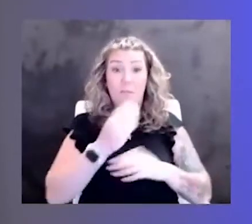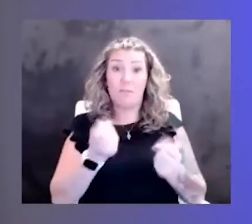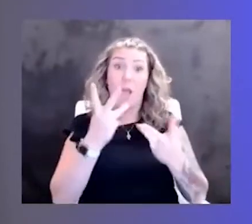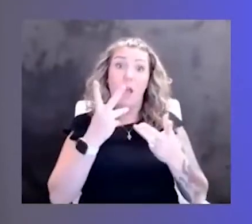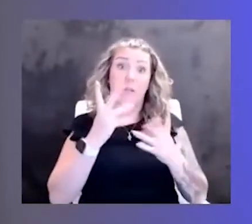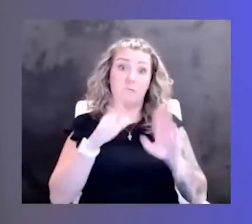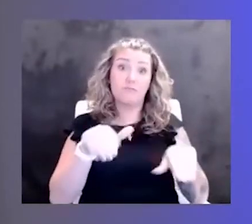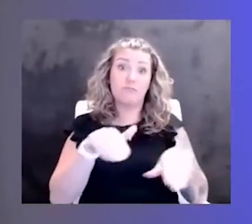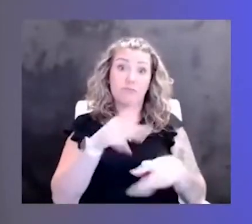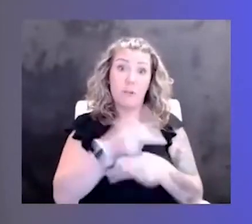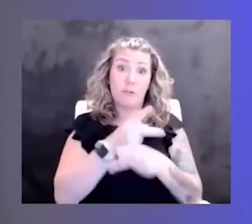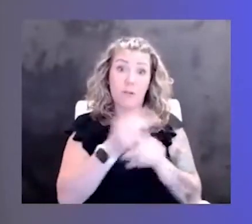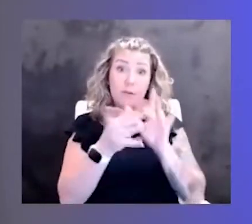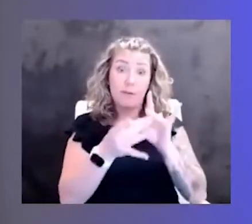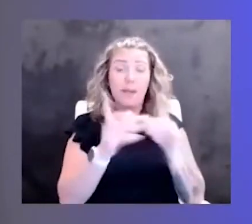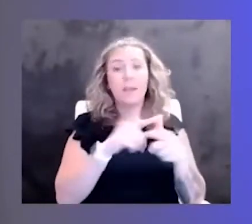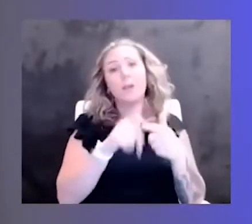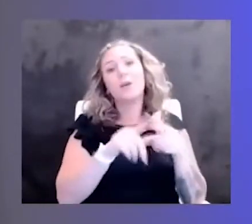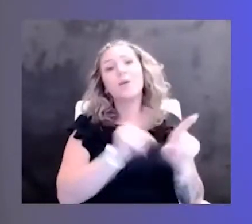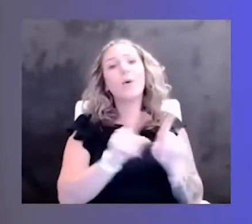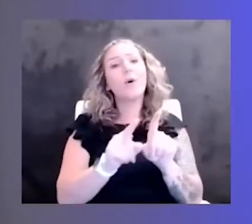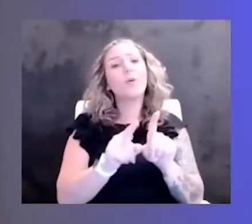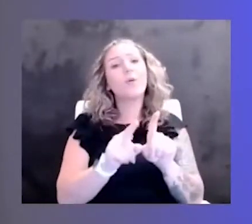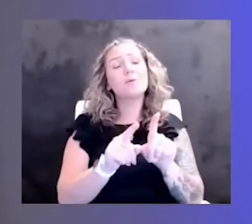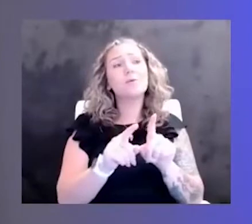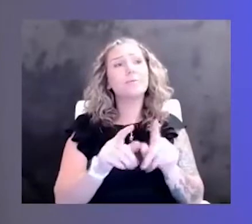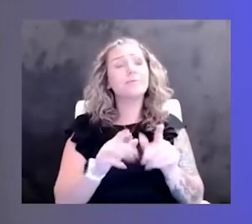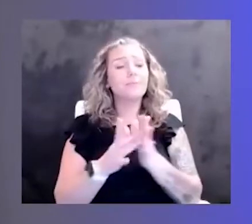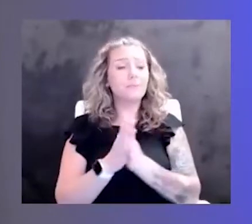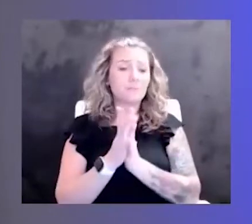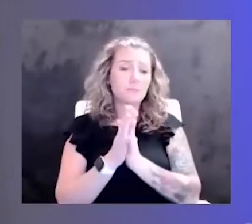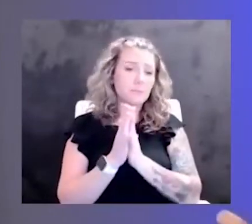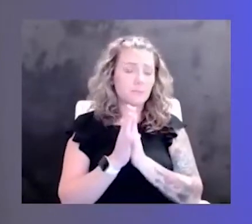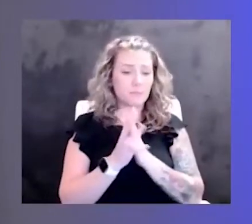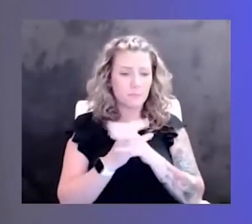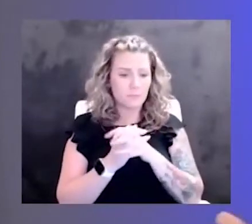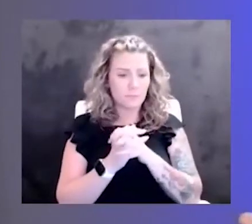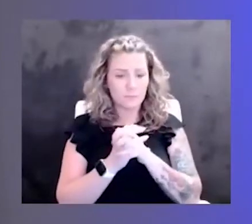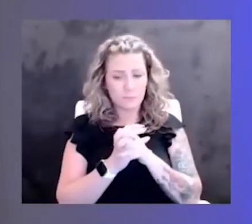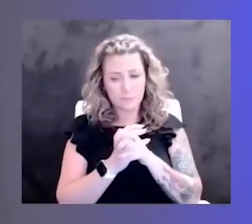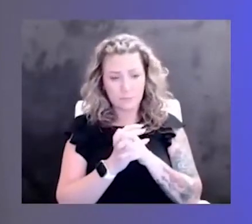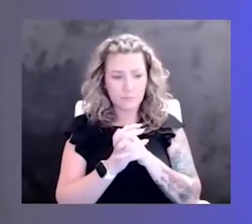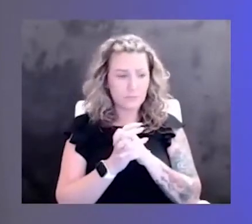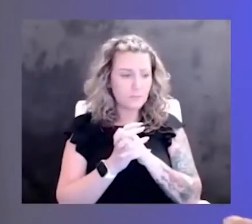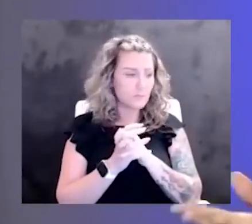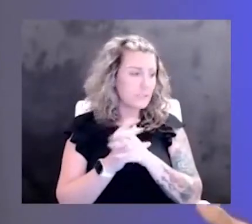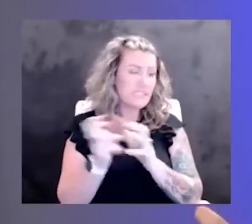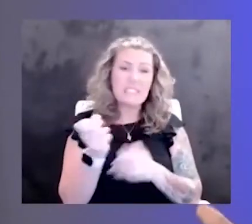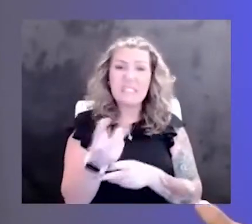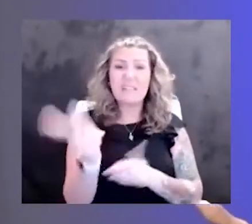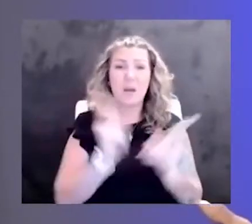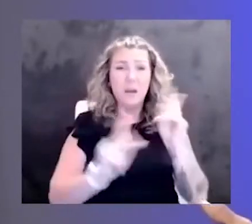And then there's also the the fact that some folks are still, whether they're hesitant around